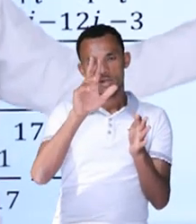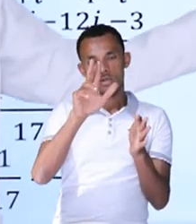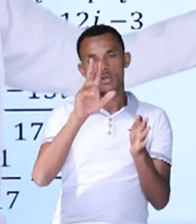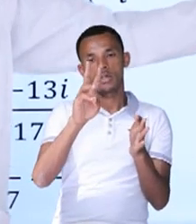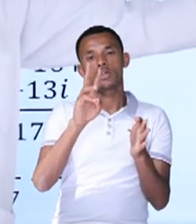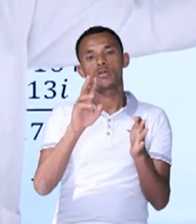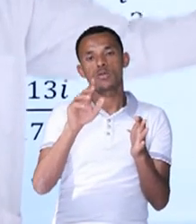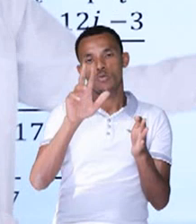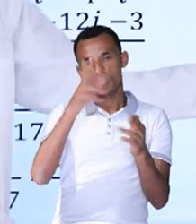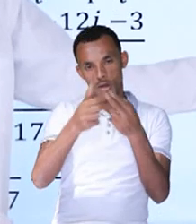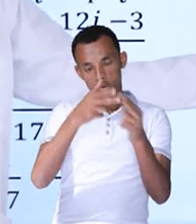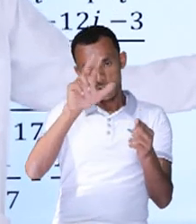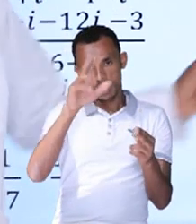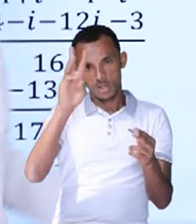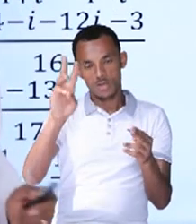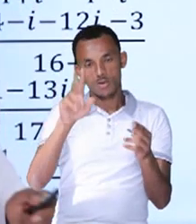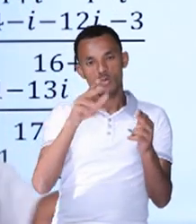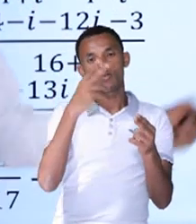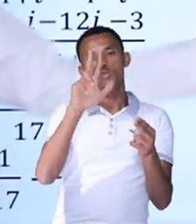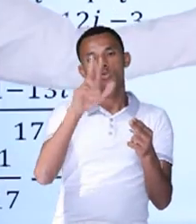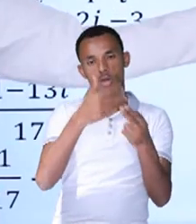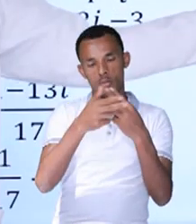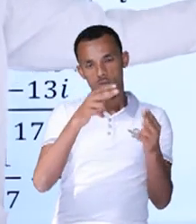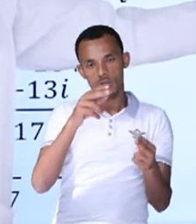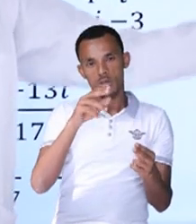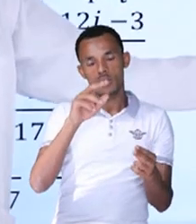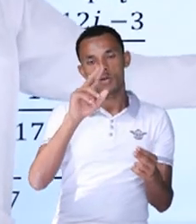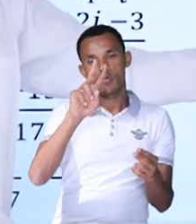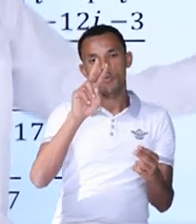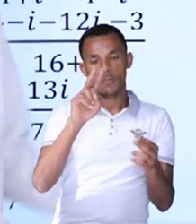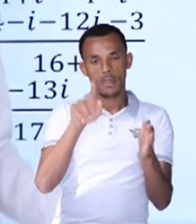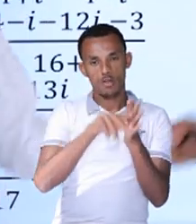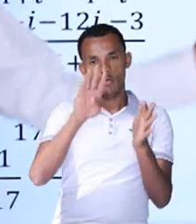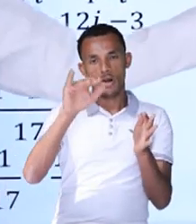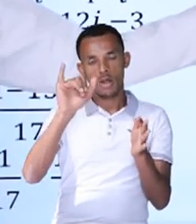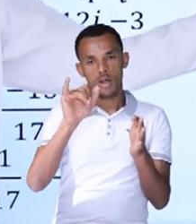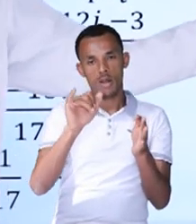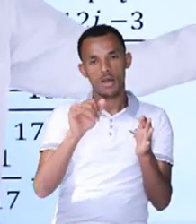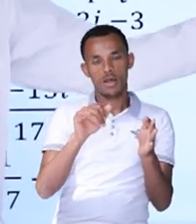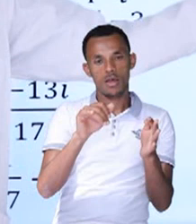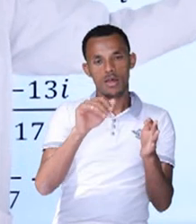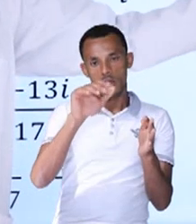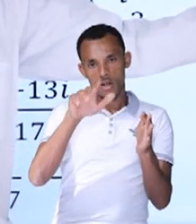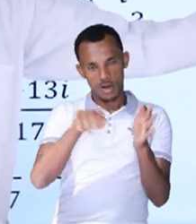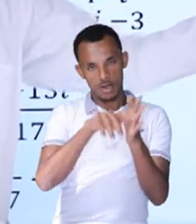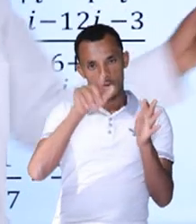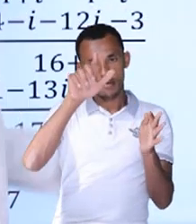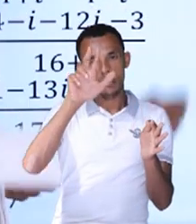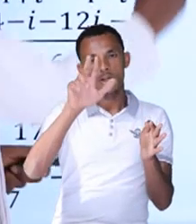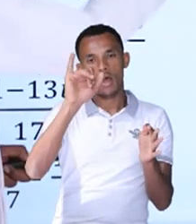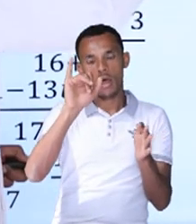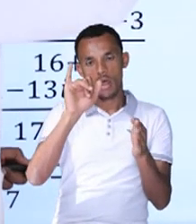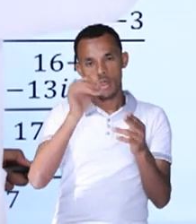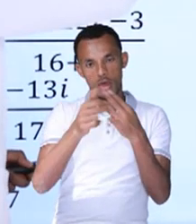3 is 6, 2 times negative 2i, we have negative 4i. Negative 3i times 3, negative 9i. Negative 3i times